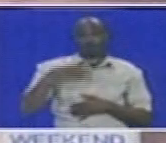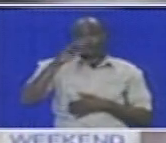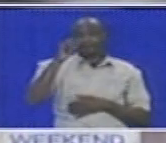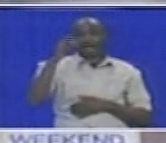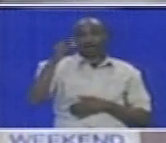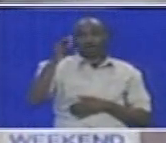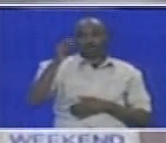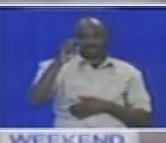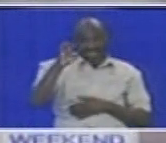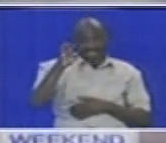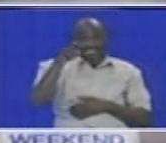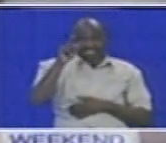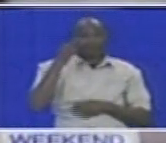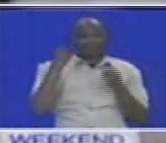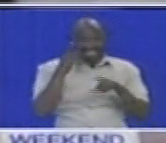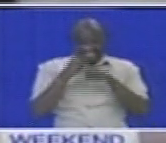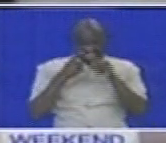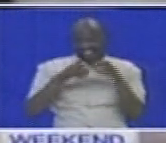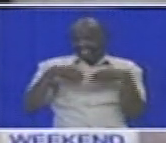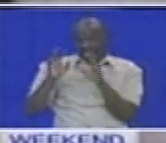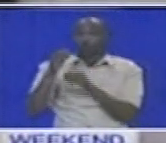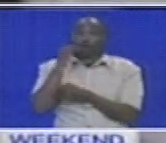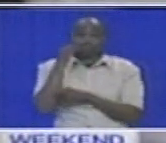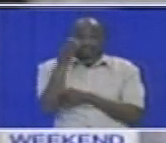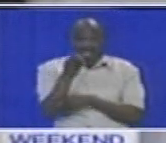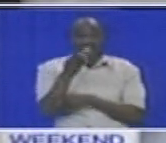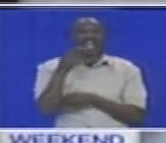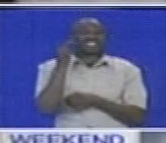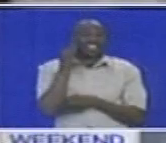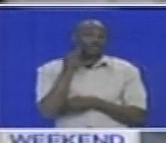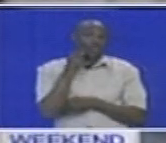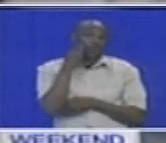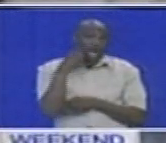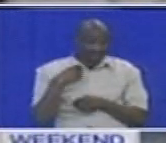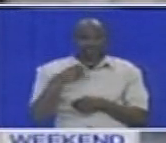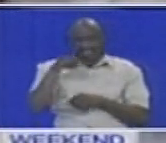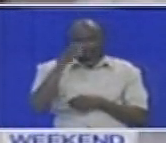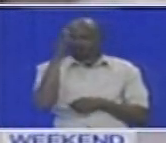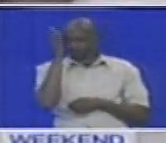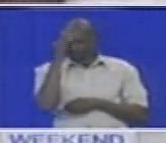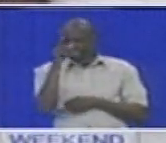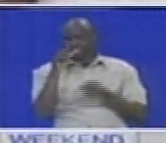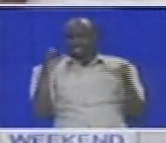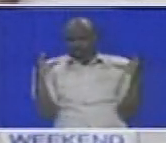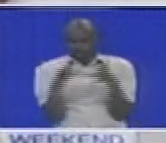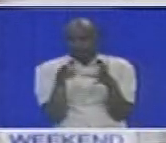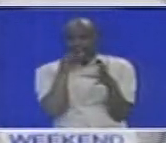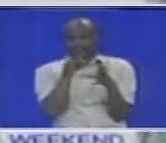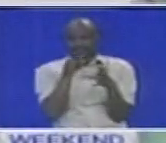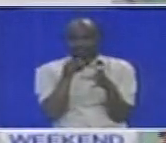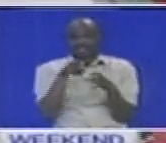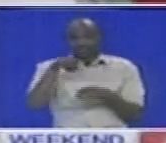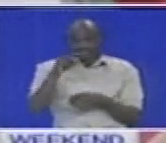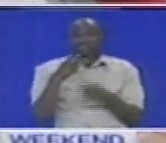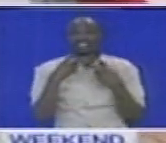community. Years after they left home, these facial tattoos identify members of an ethnic group that now finds itself